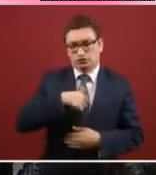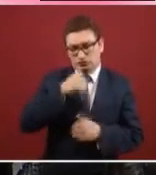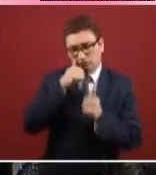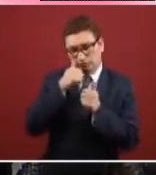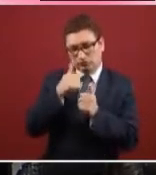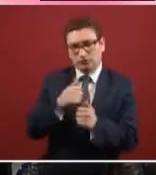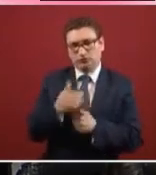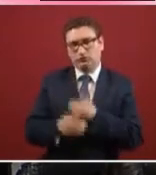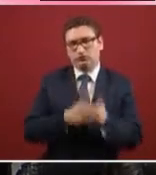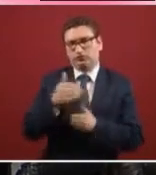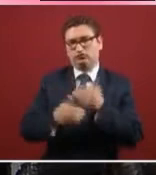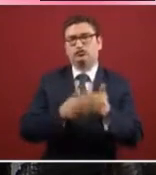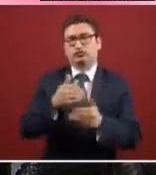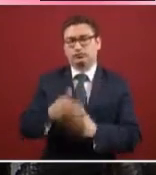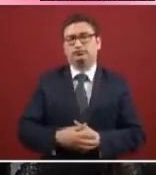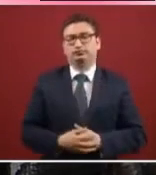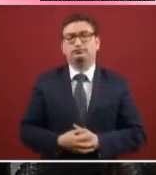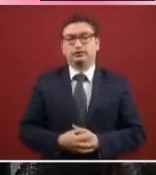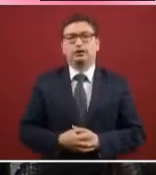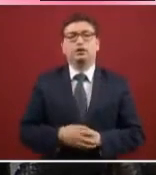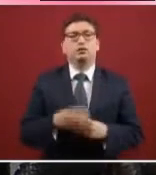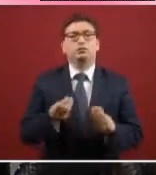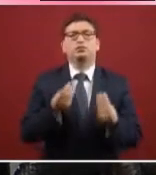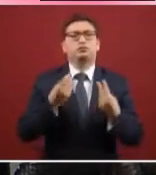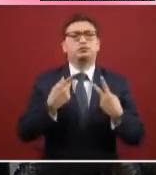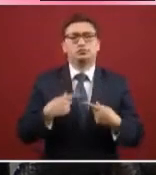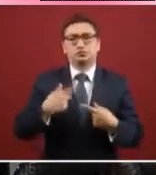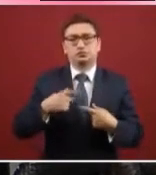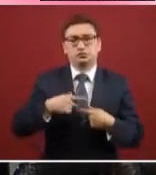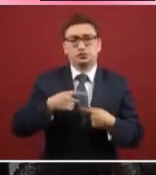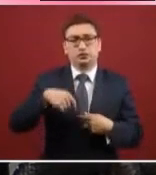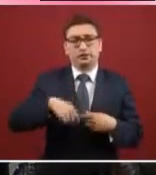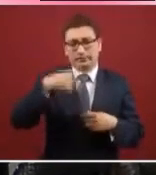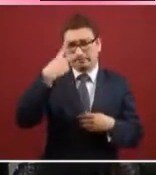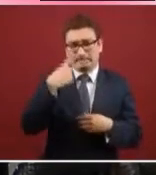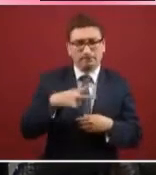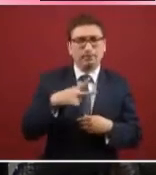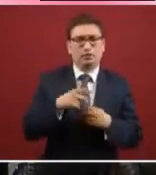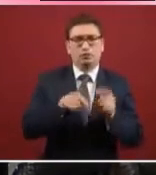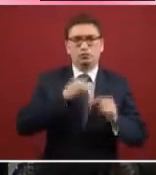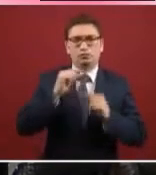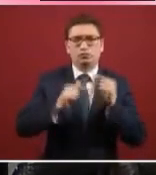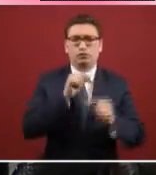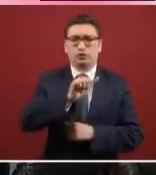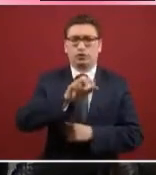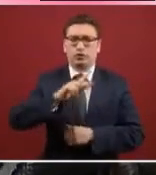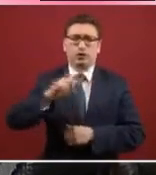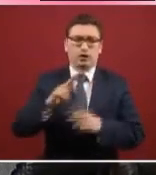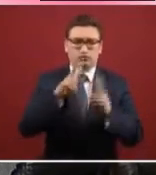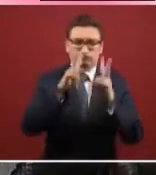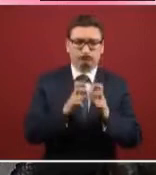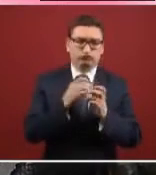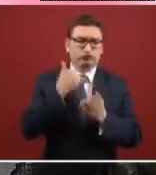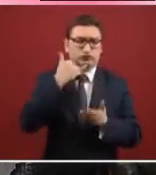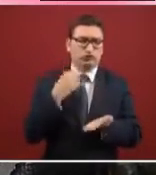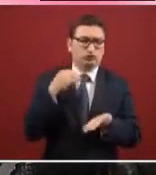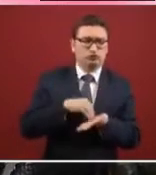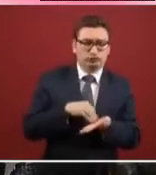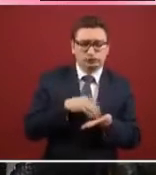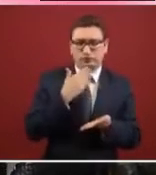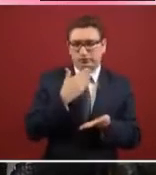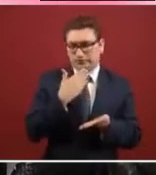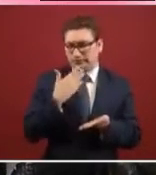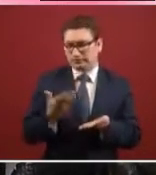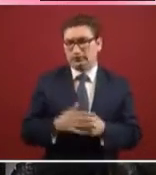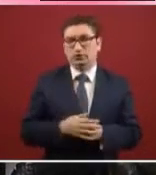conforme mayor cantidad de consumidores. So originally putting gas, they use this app and it calculates whether they've been ripped off or not based on